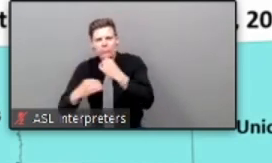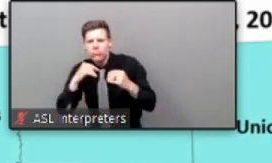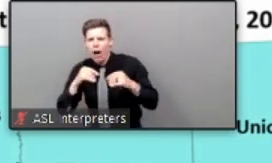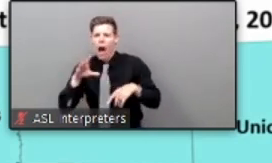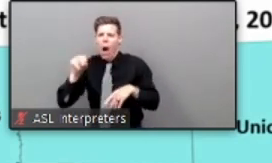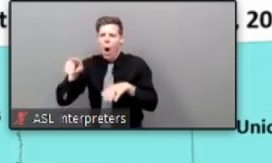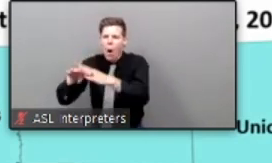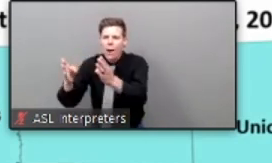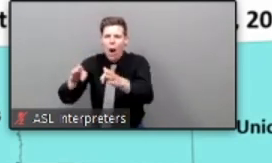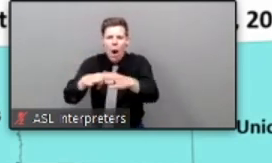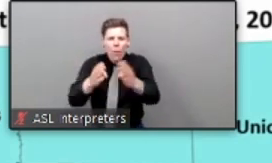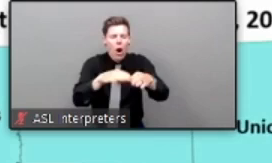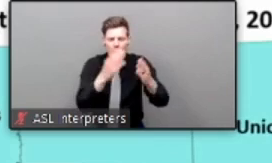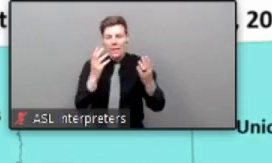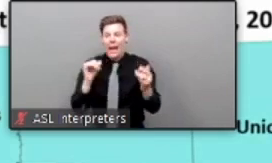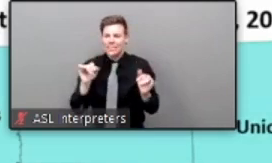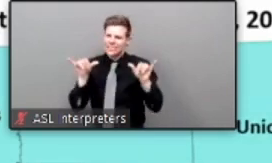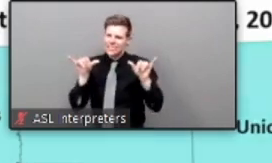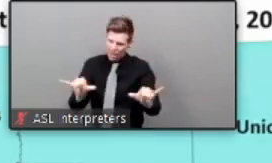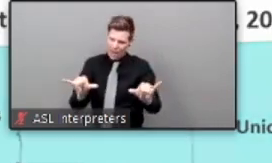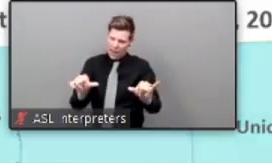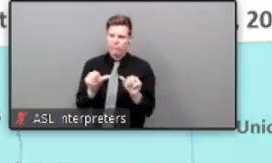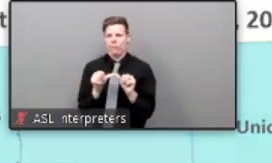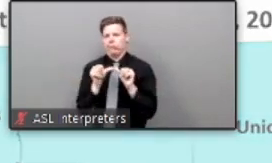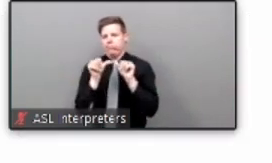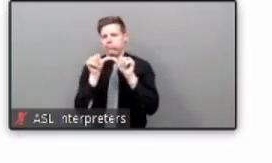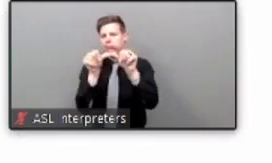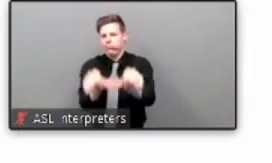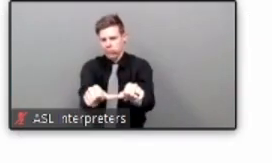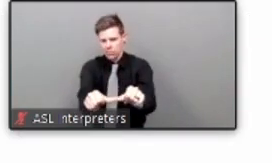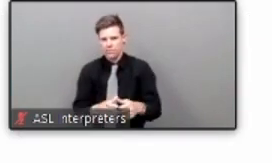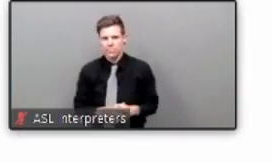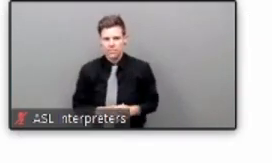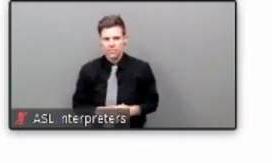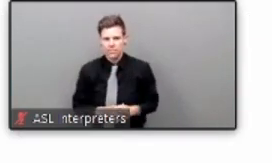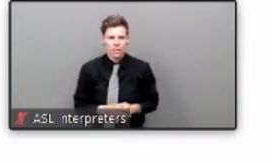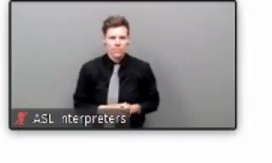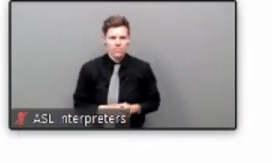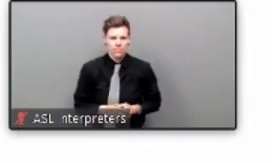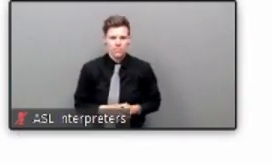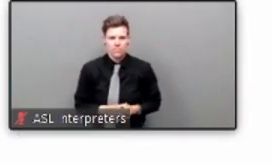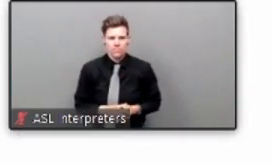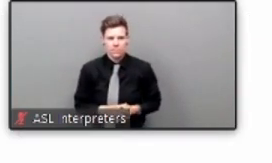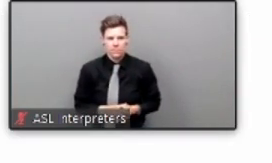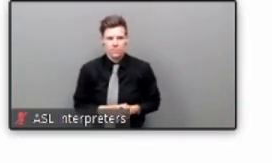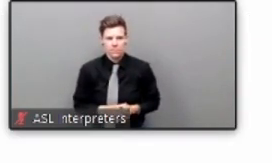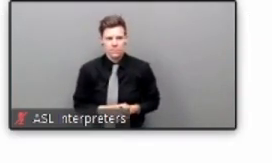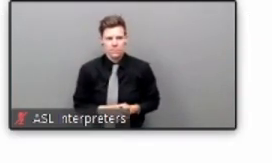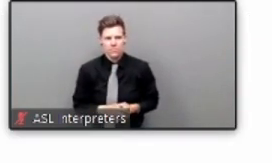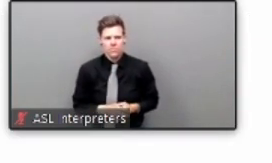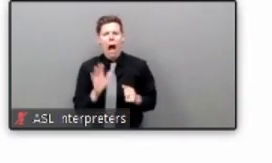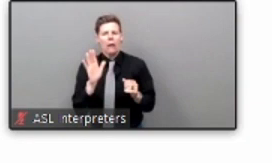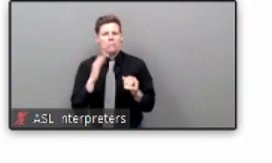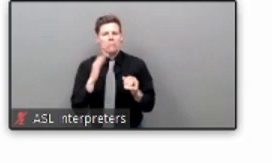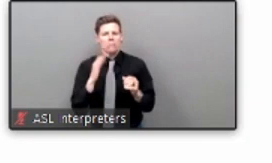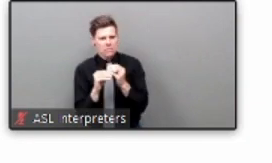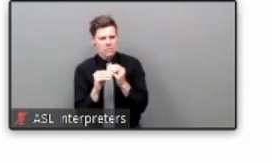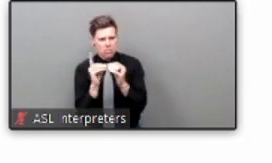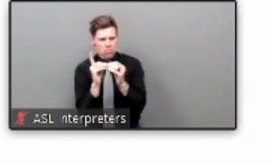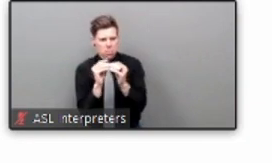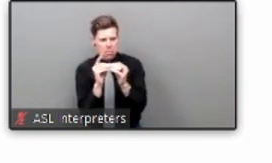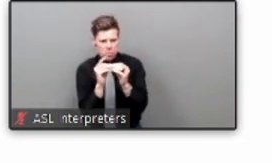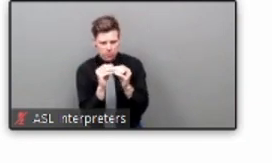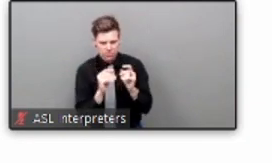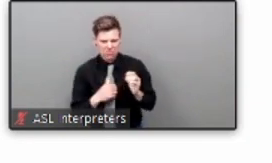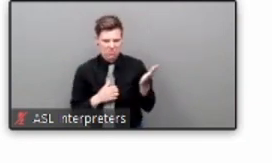turquoise level. Next slide, please. And I think we're on the home stretch now. Oh, just to point out a couple of things. We